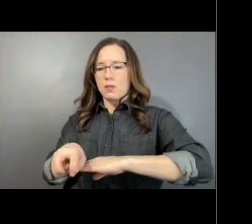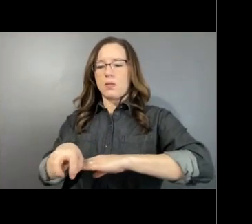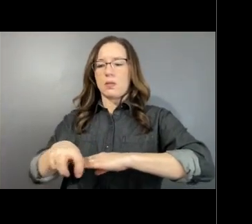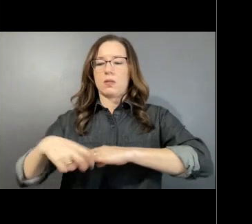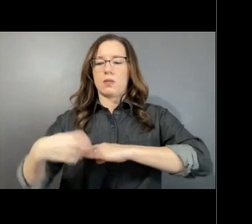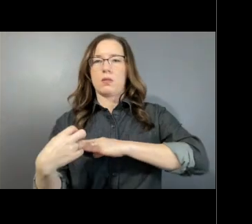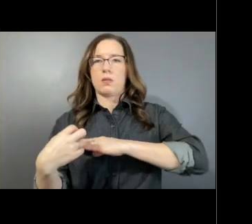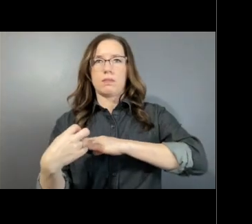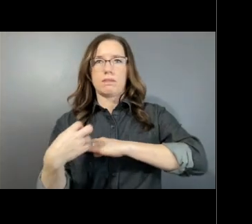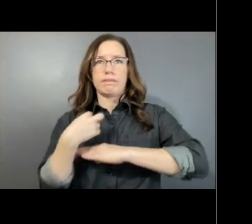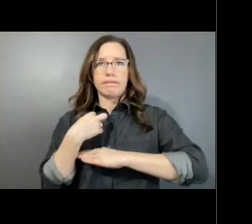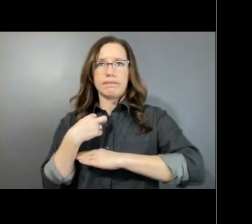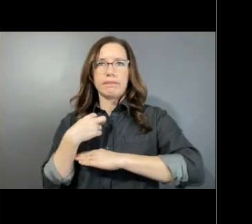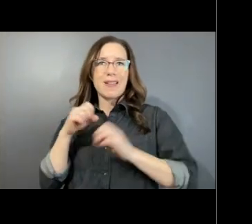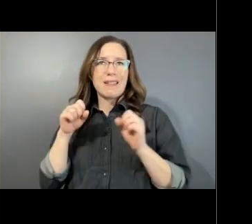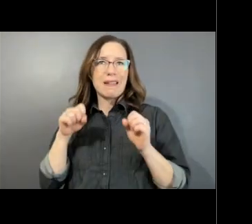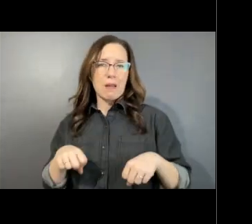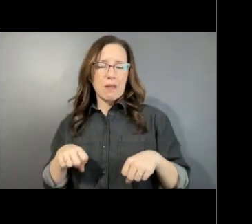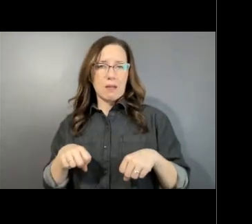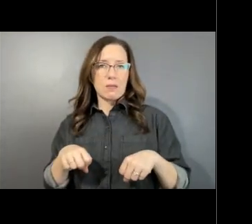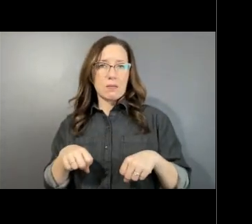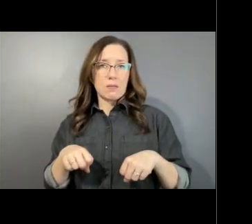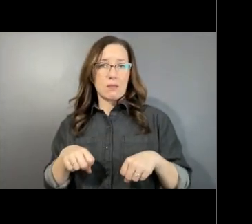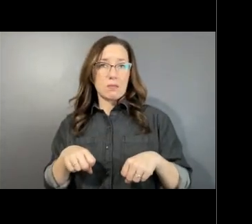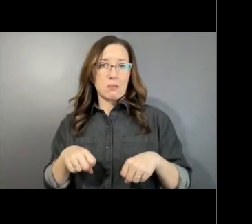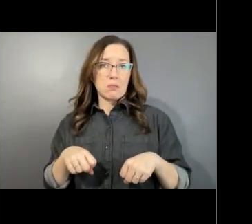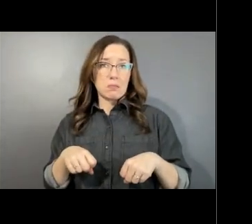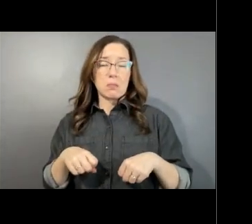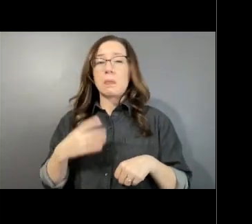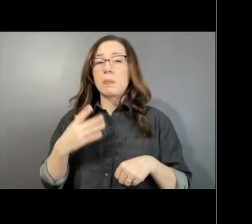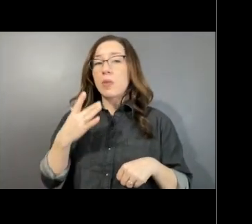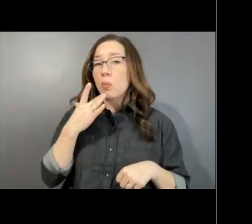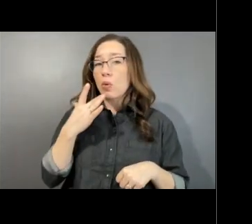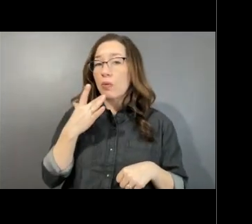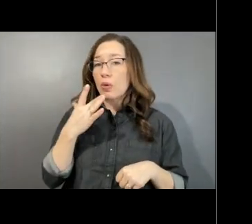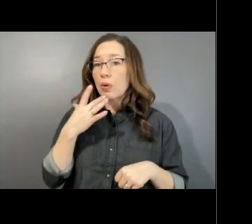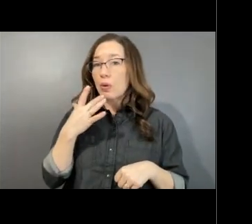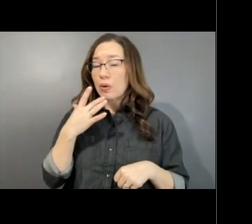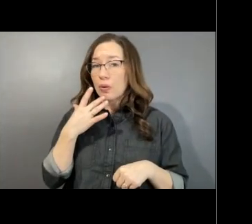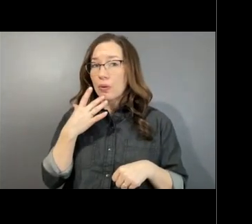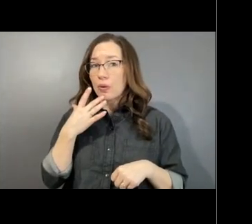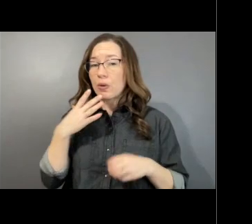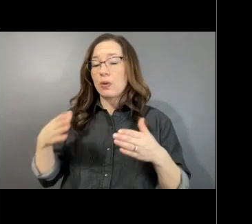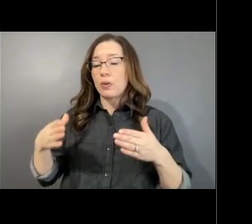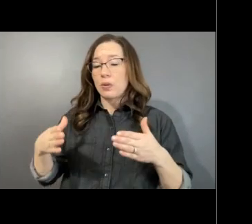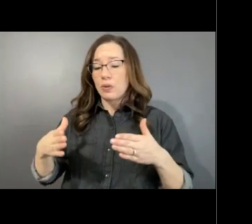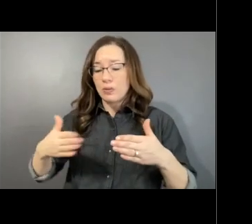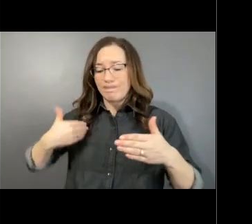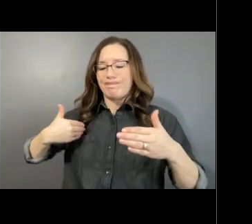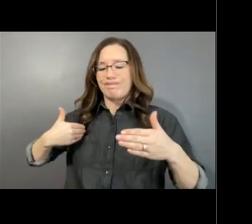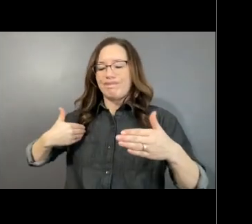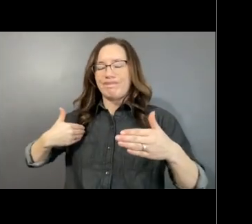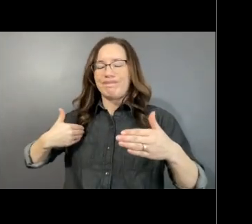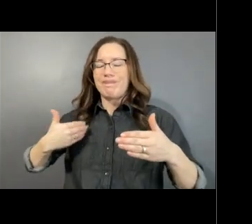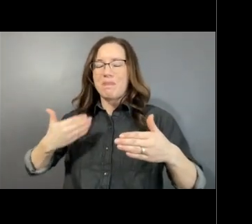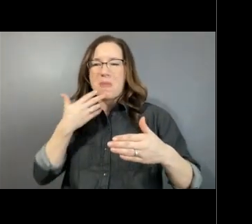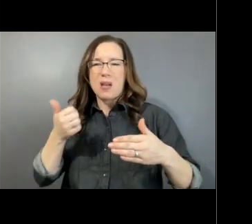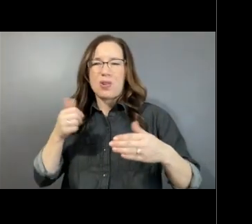facing out. It is preferred that the pantry door swing out for greater